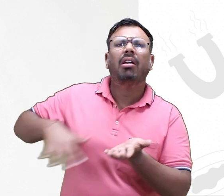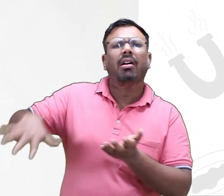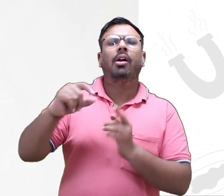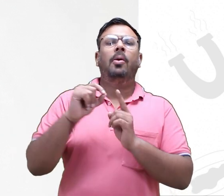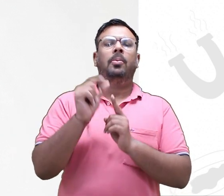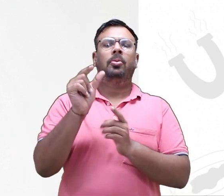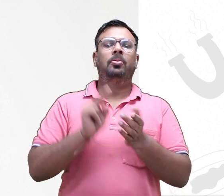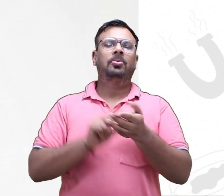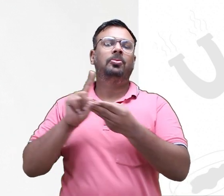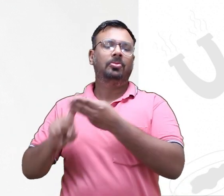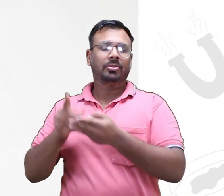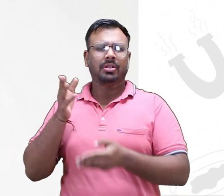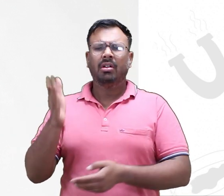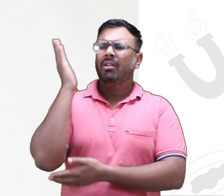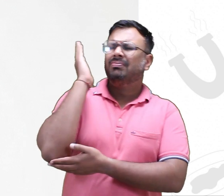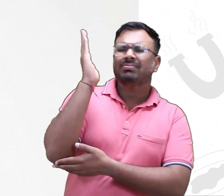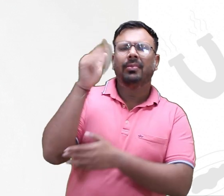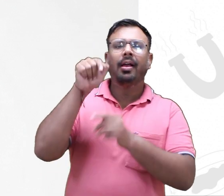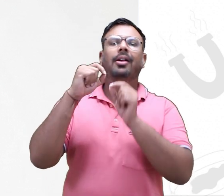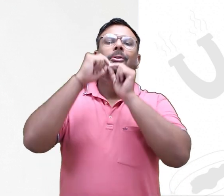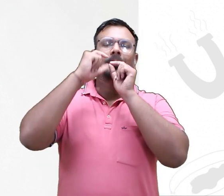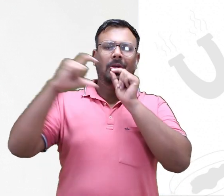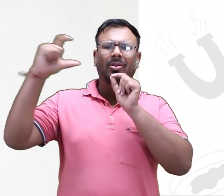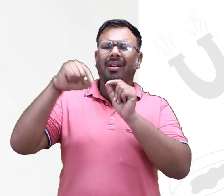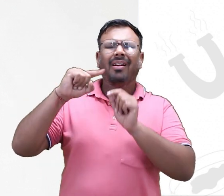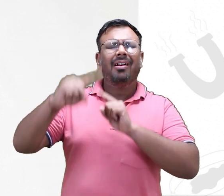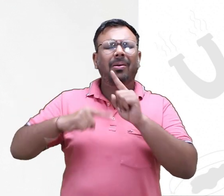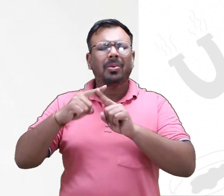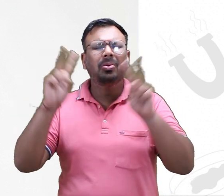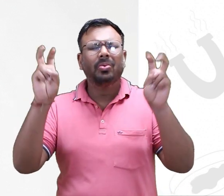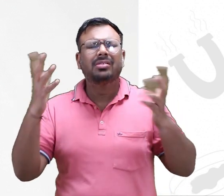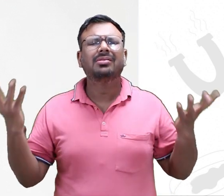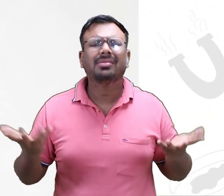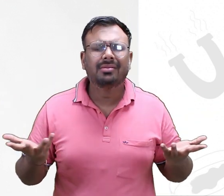and sponsored by CSIR Jigyasa.